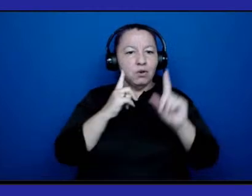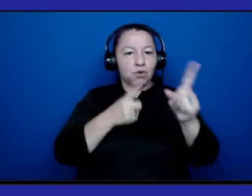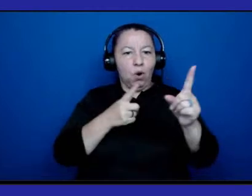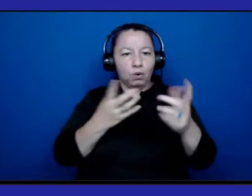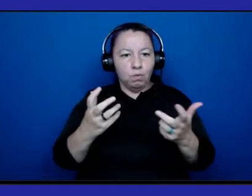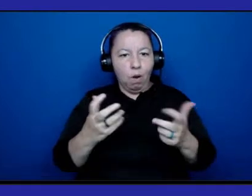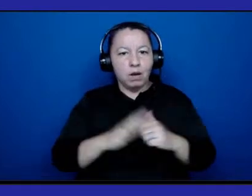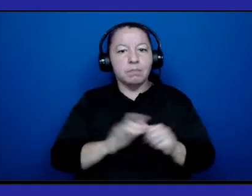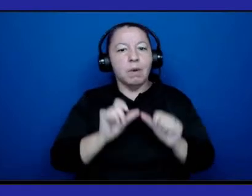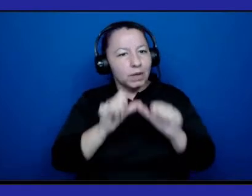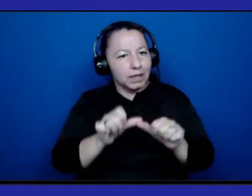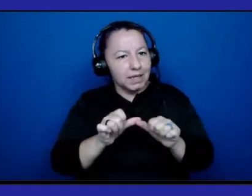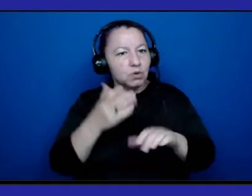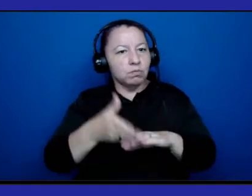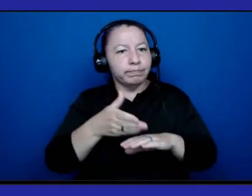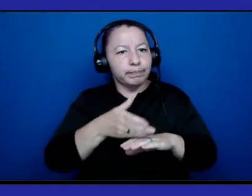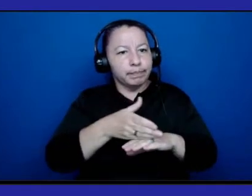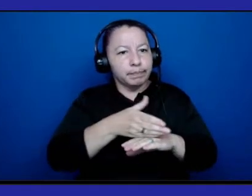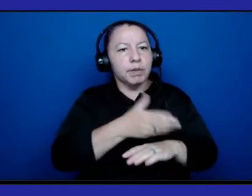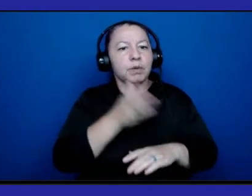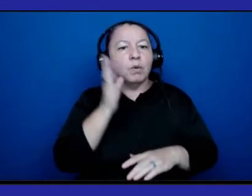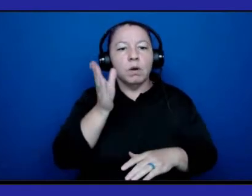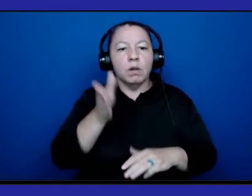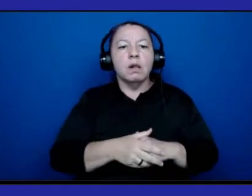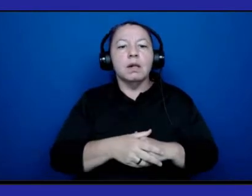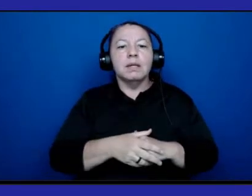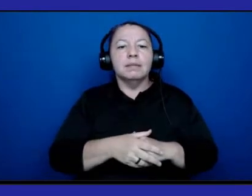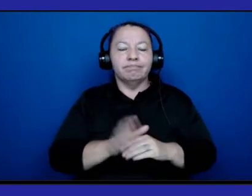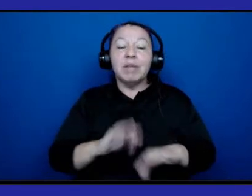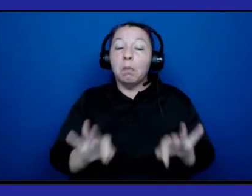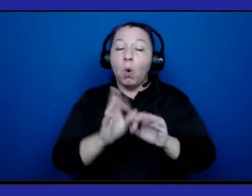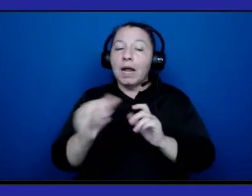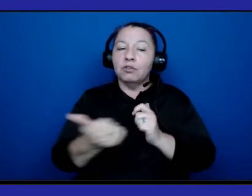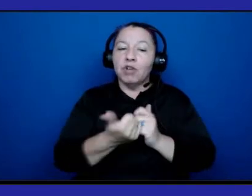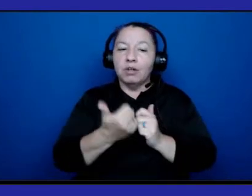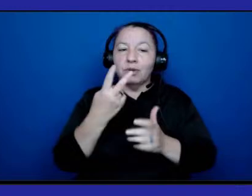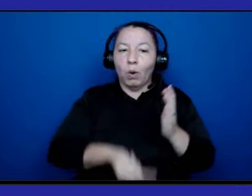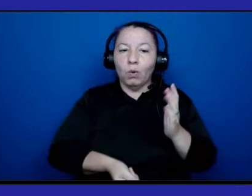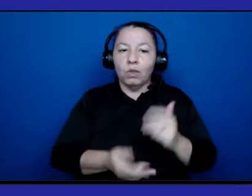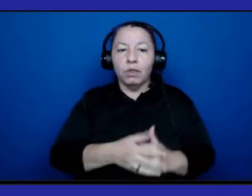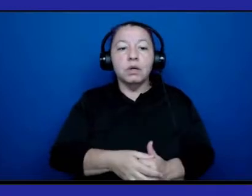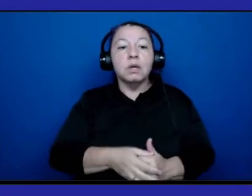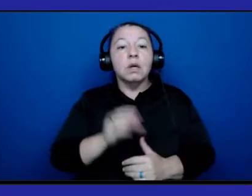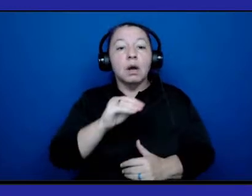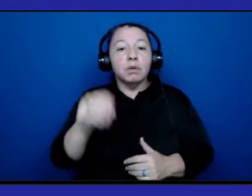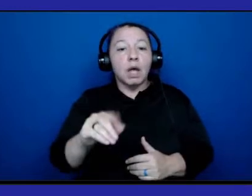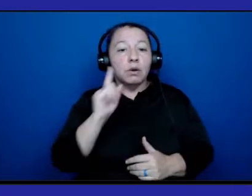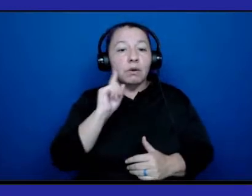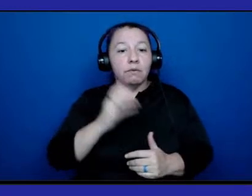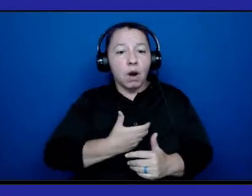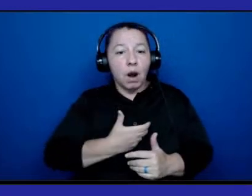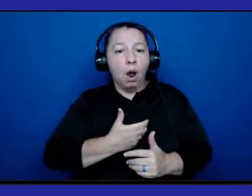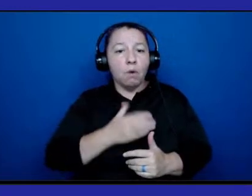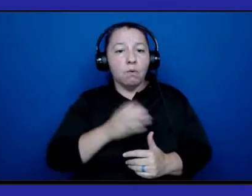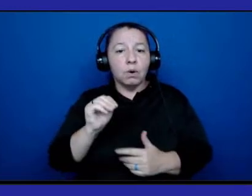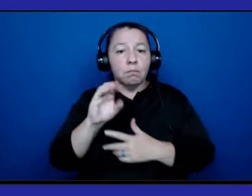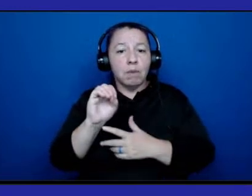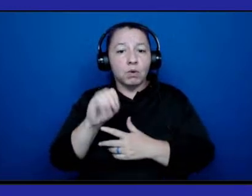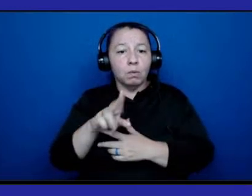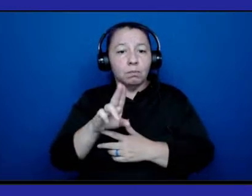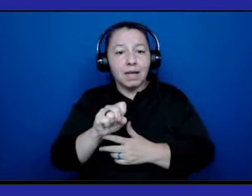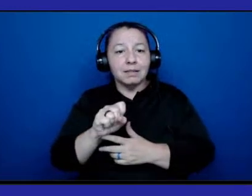continuing to make progress on that will be important and challenging. The percentage of our Metro Plus